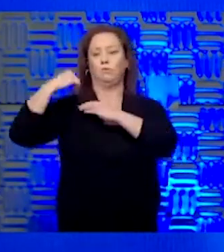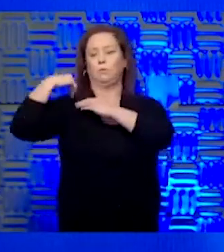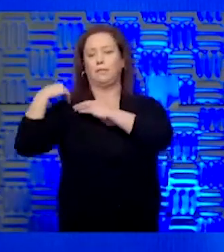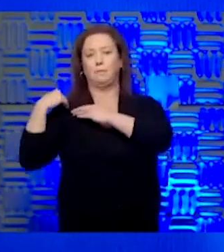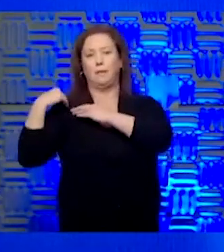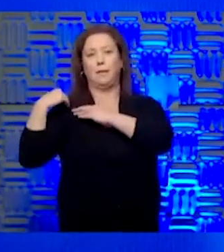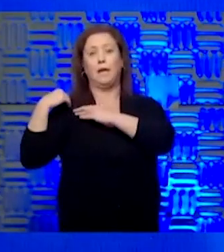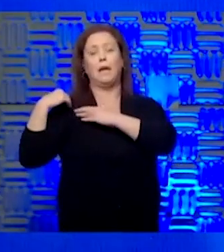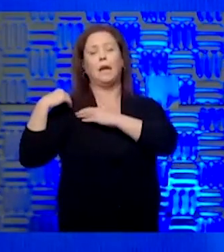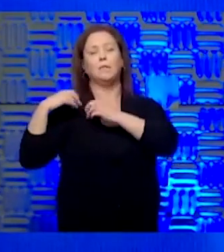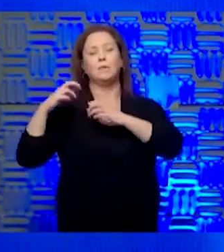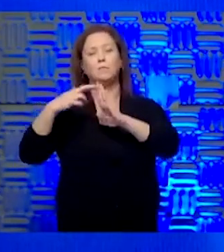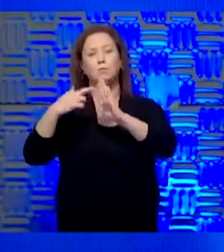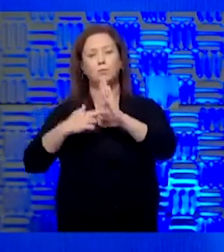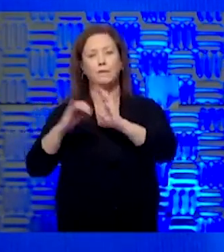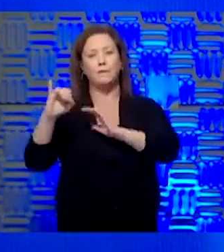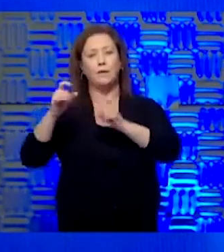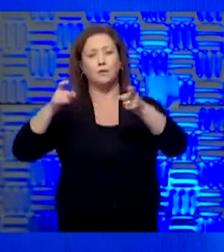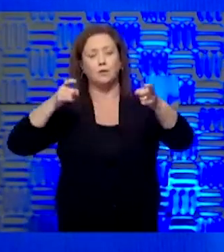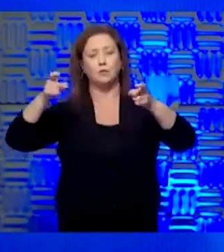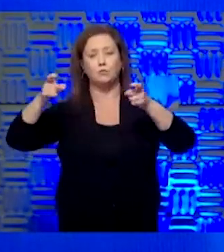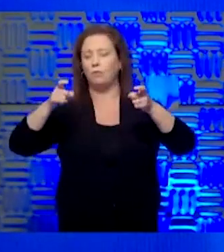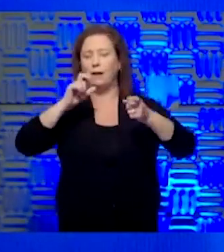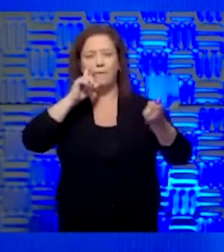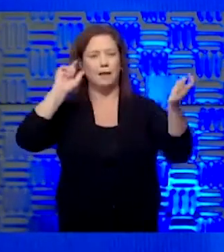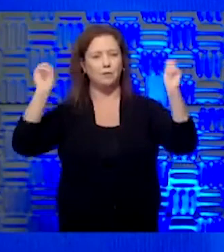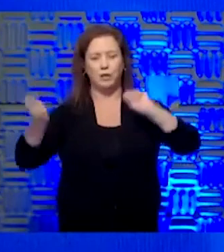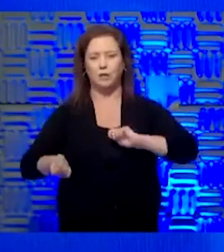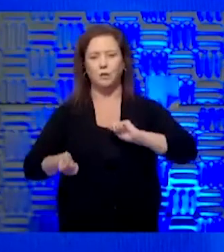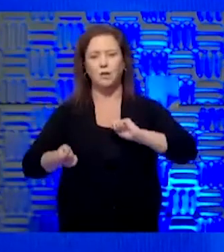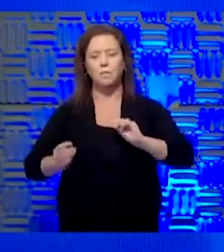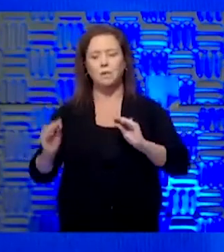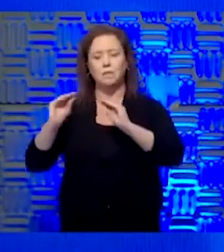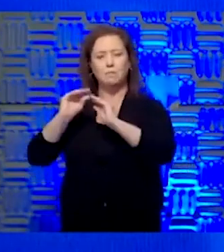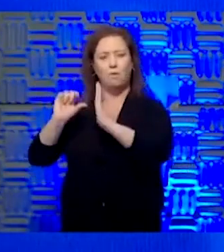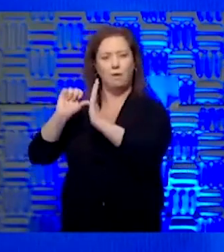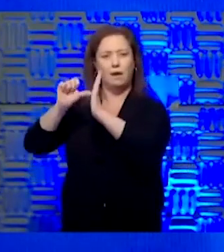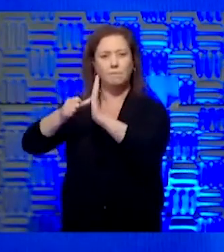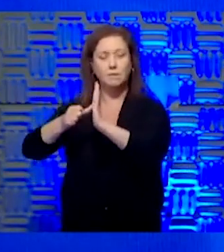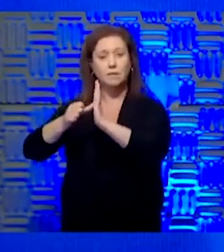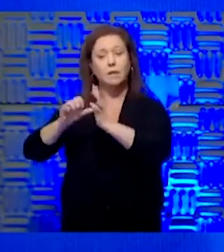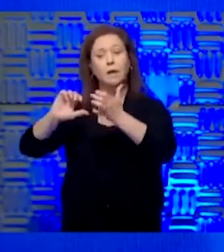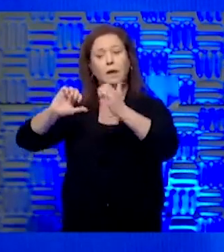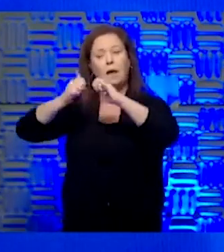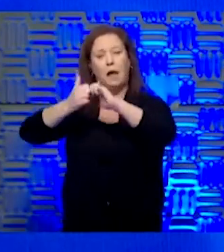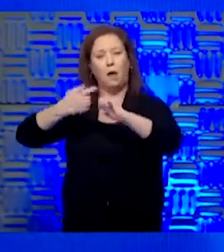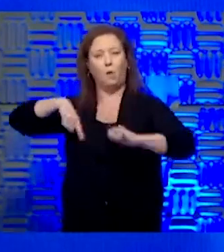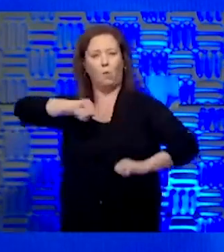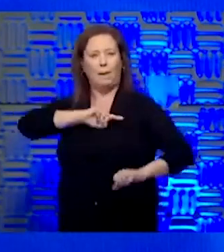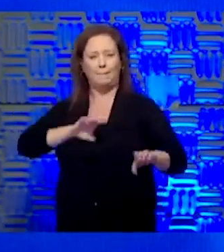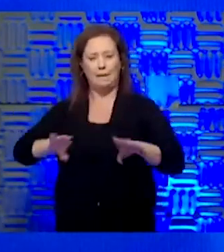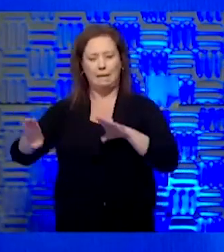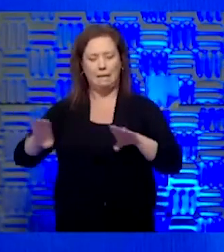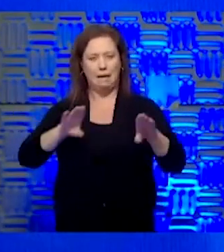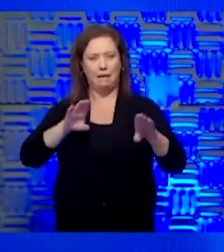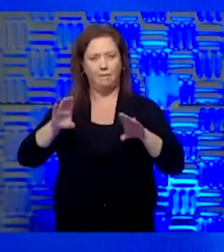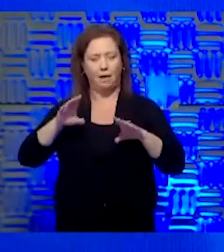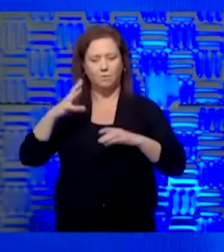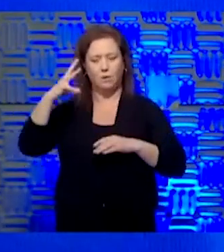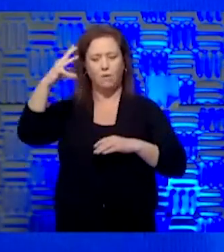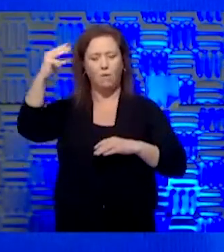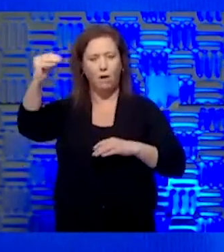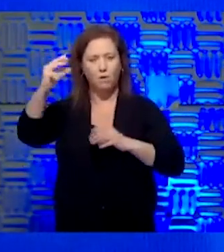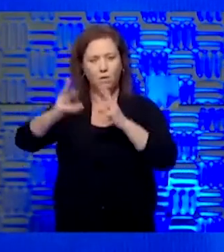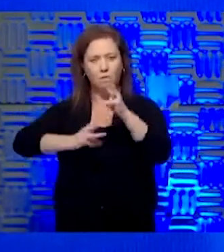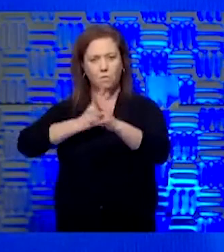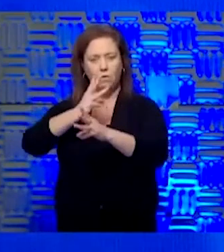control haven't changed and may have even put a bigger spotlight on them, because how we conduct ourselves as we go back into the